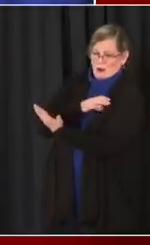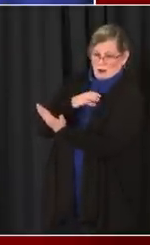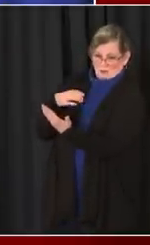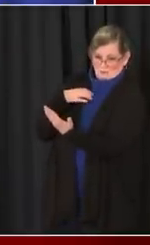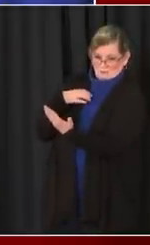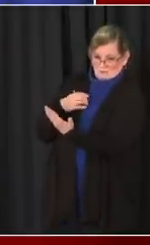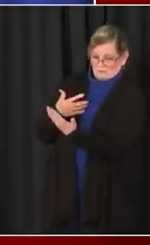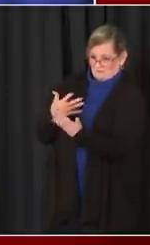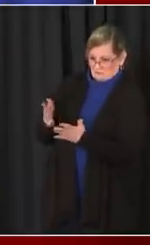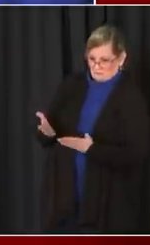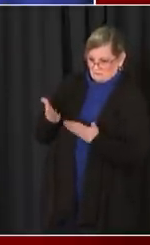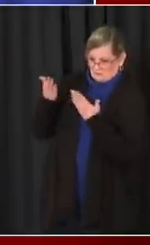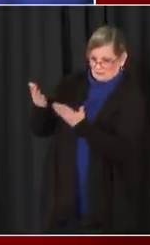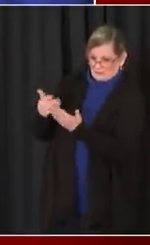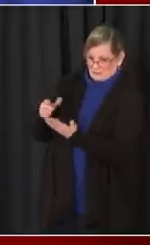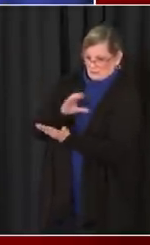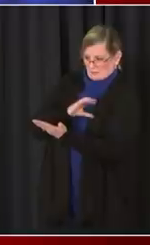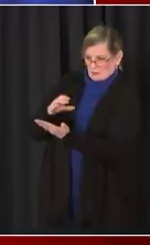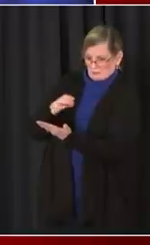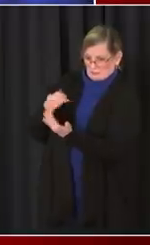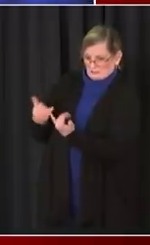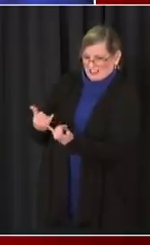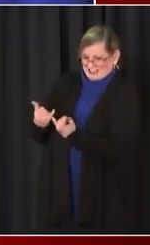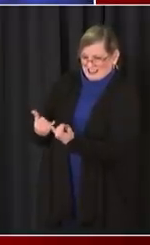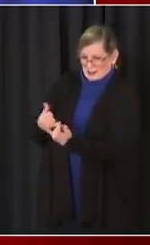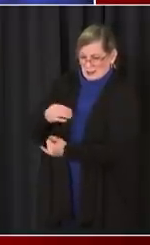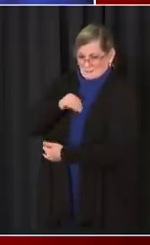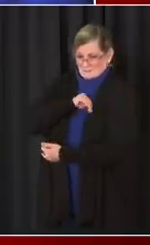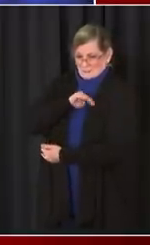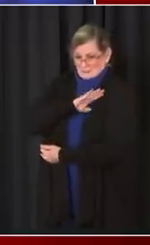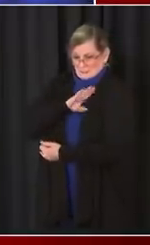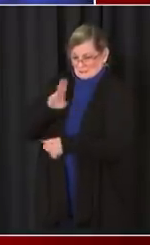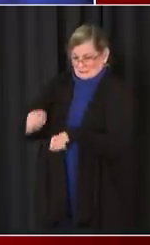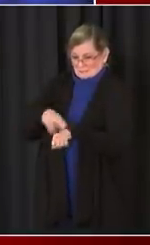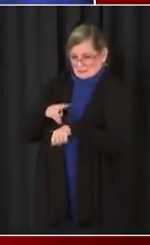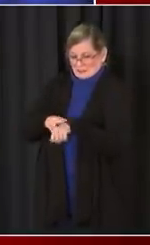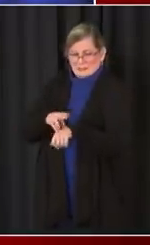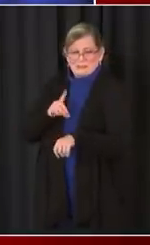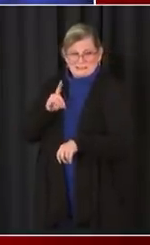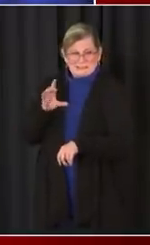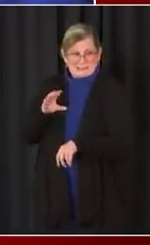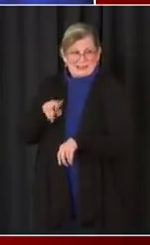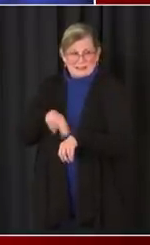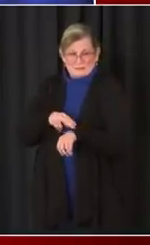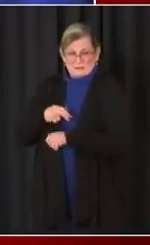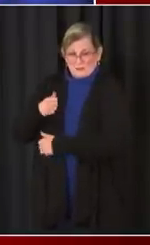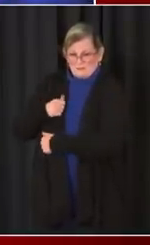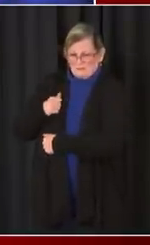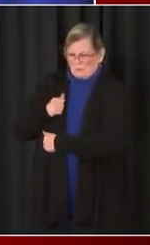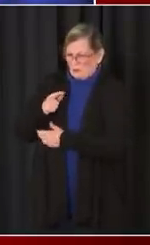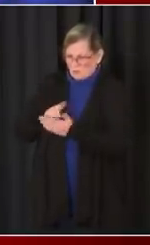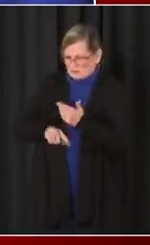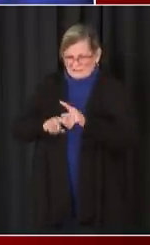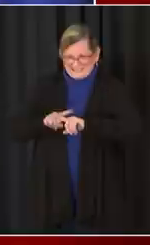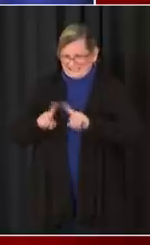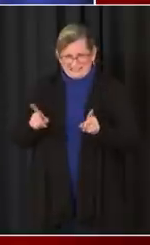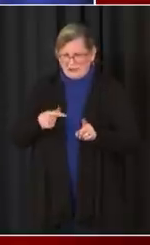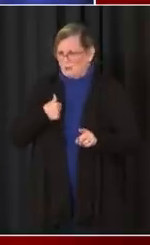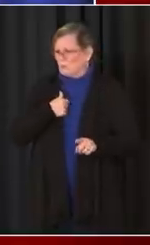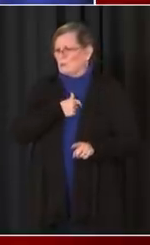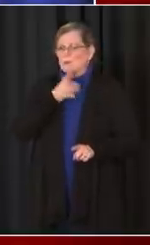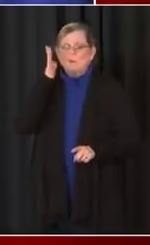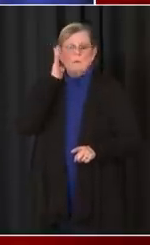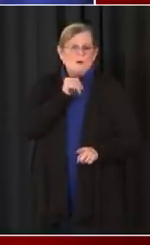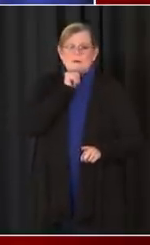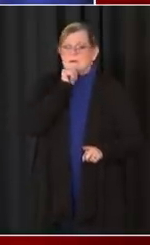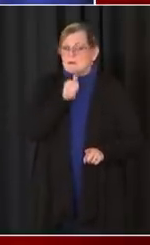a bill in the Congress right now to give the mayor control of the D.C. National Guard. What's different is we would not